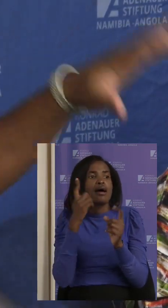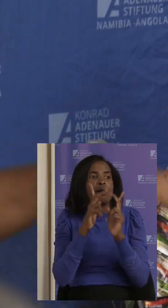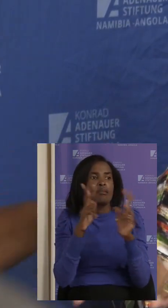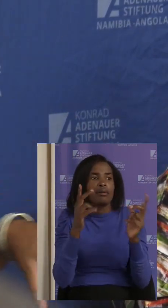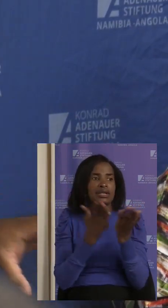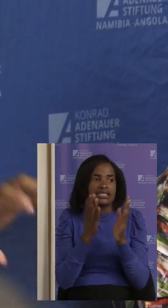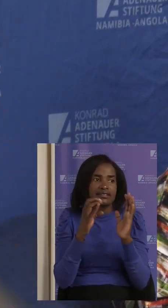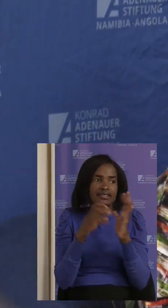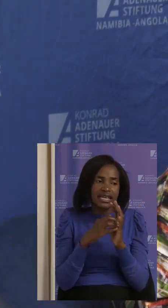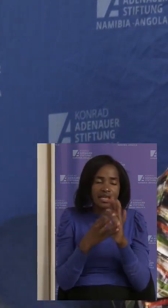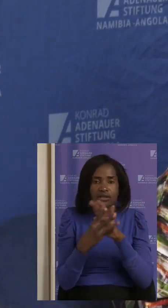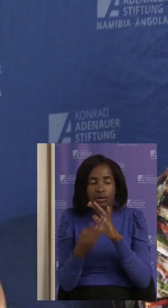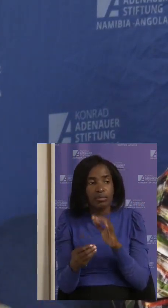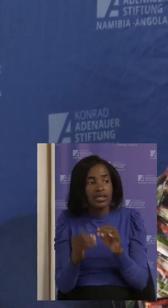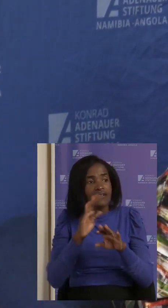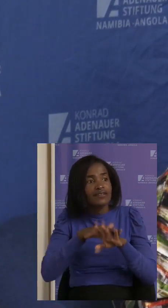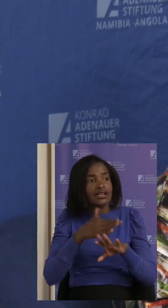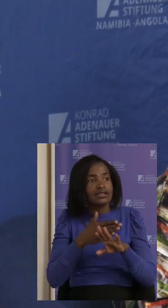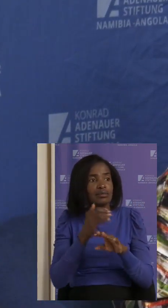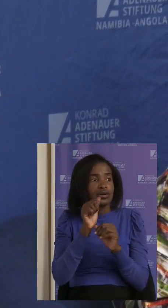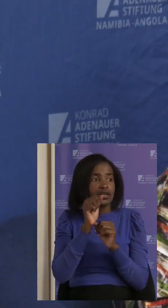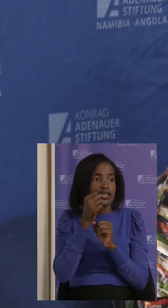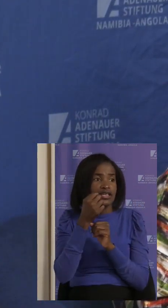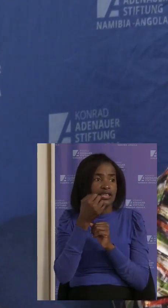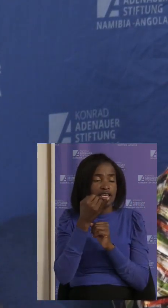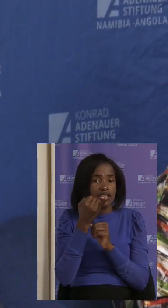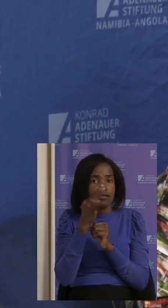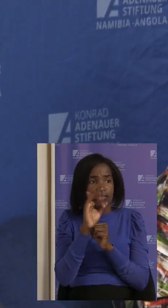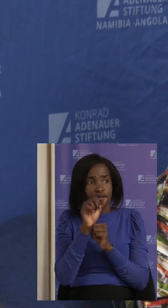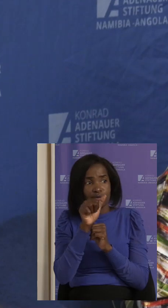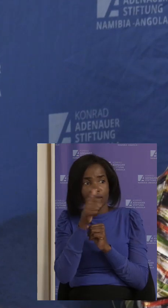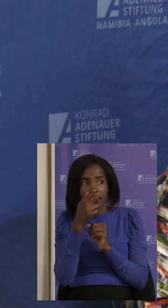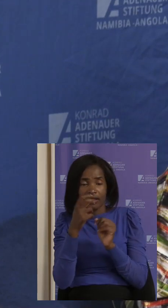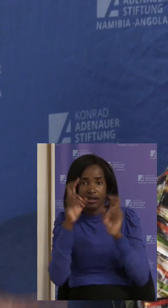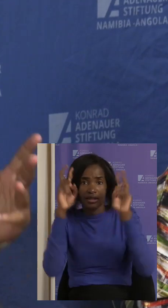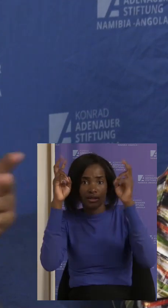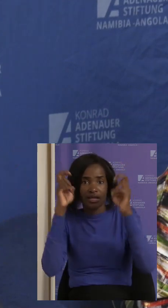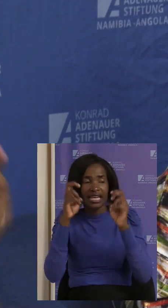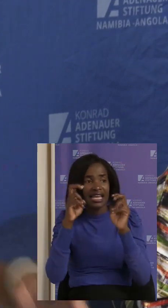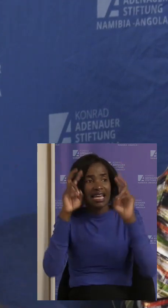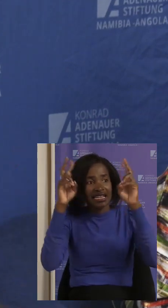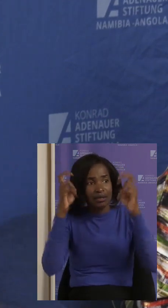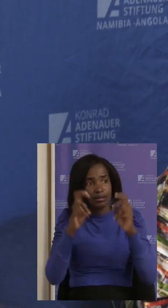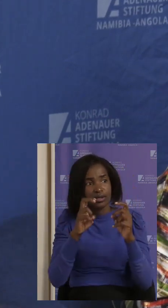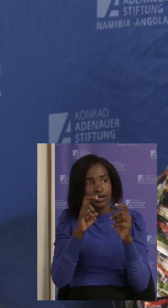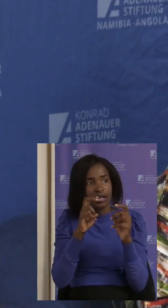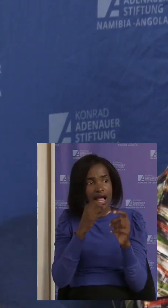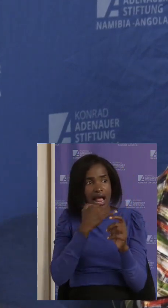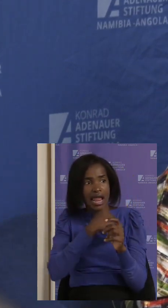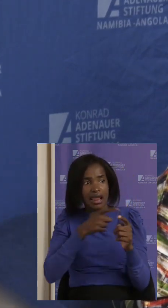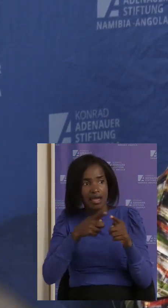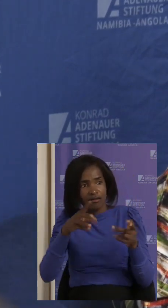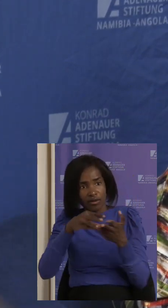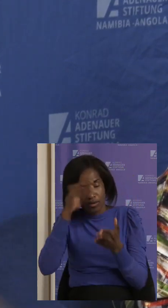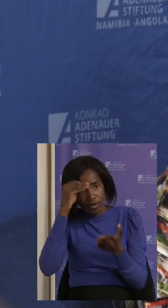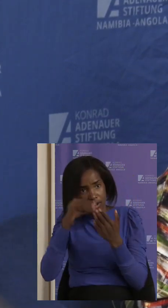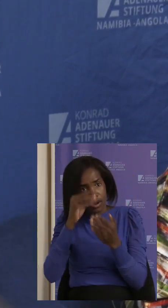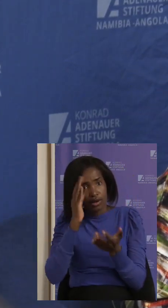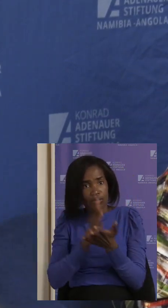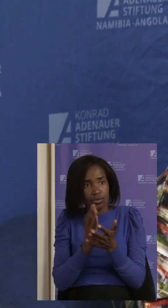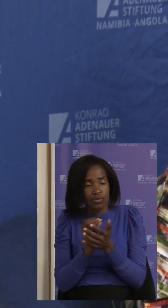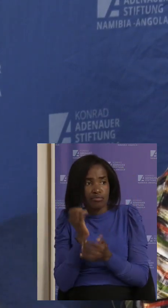tried to copy, and if you go to some of the topics, chapters that are dealing with lifelong learning, you will be